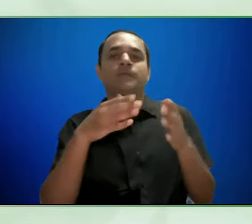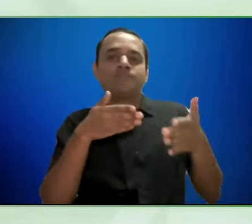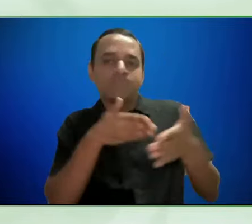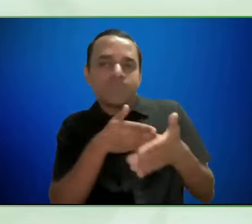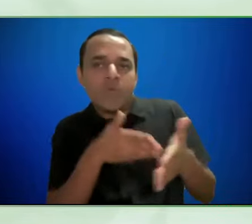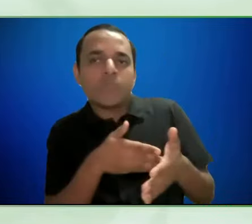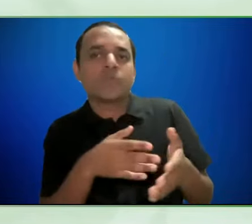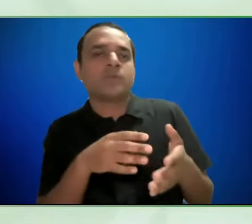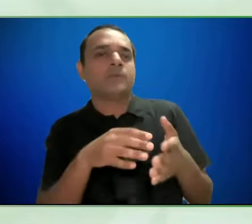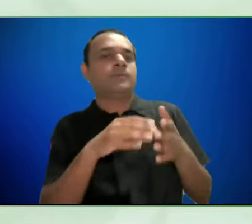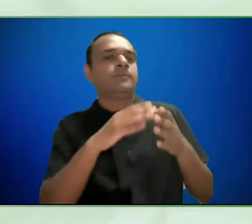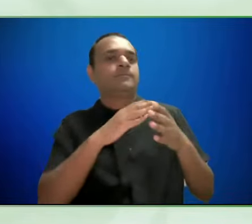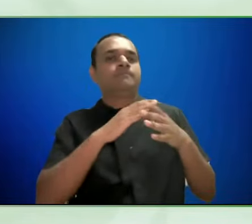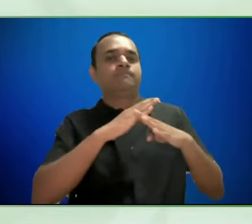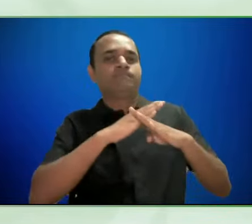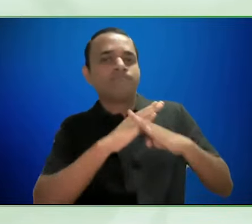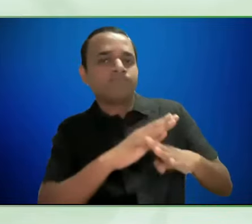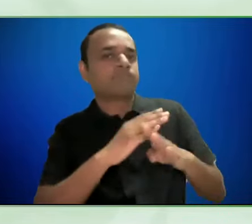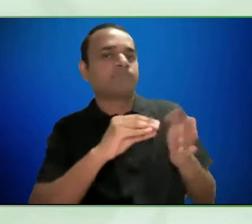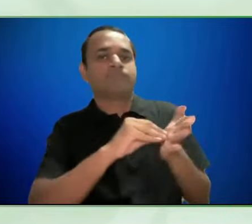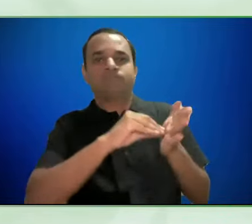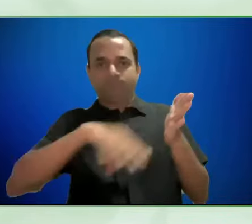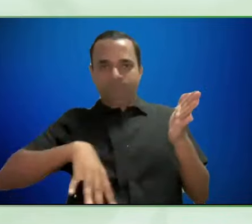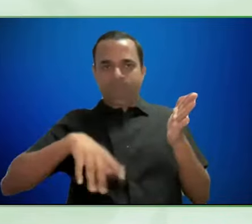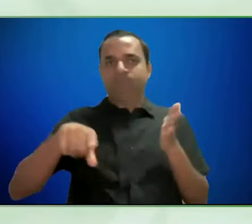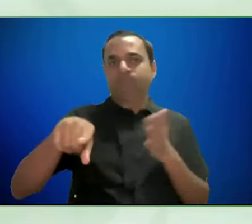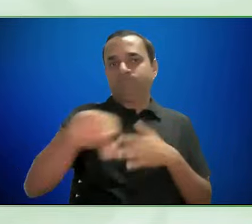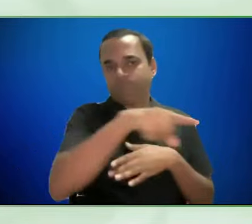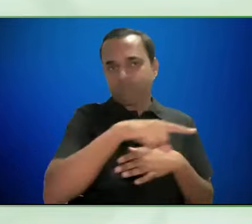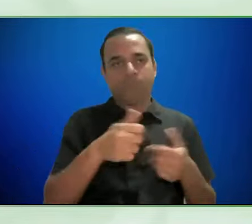me in the preparation discussions that